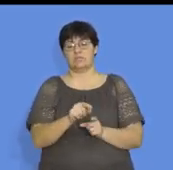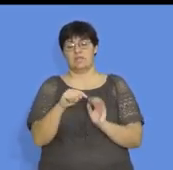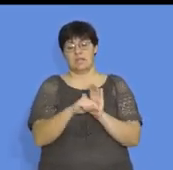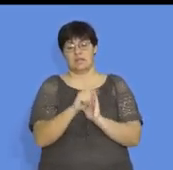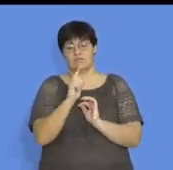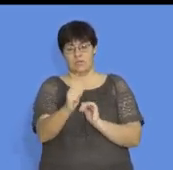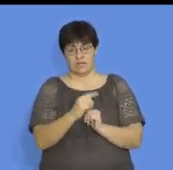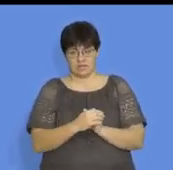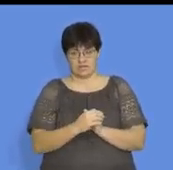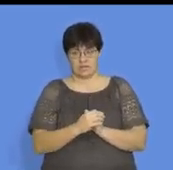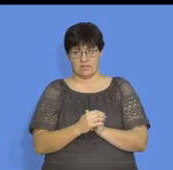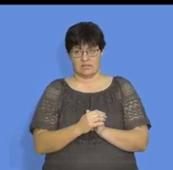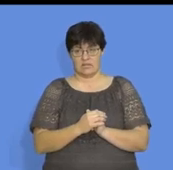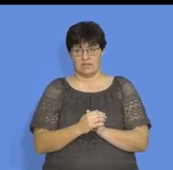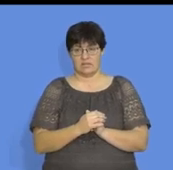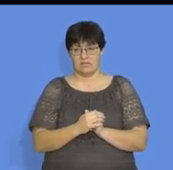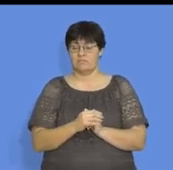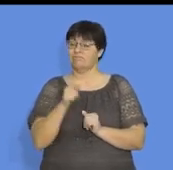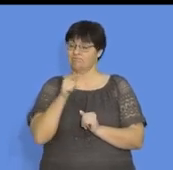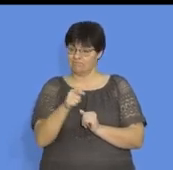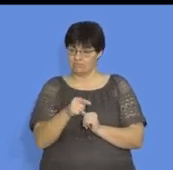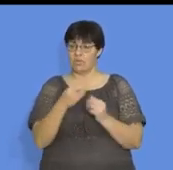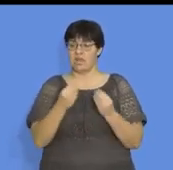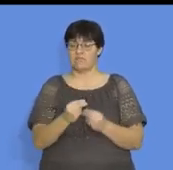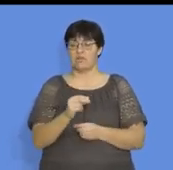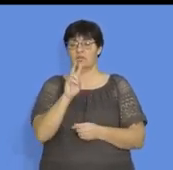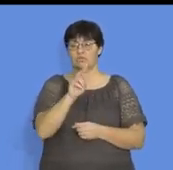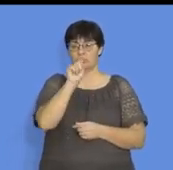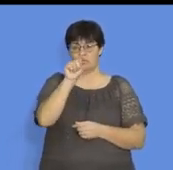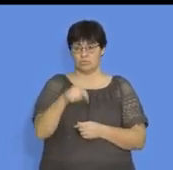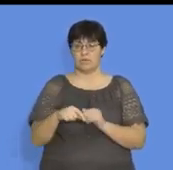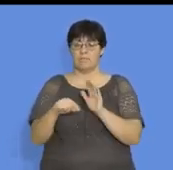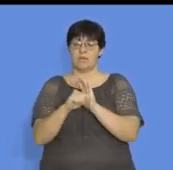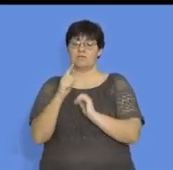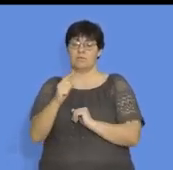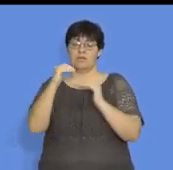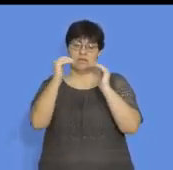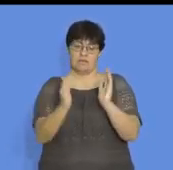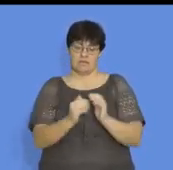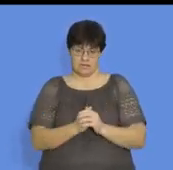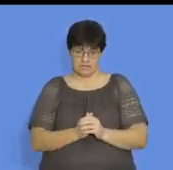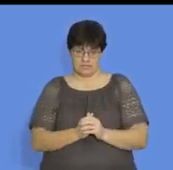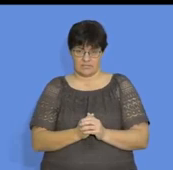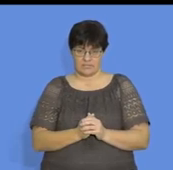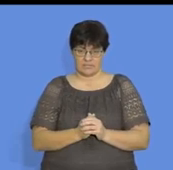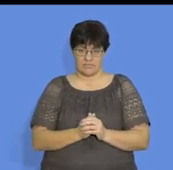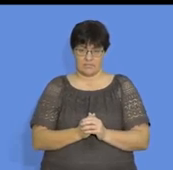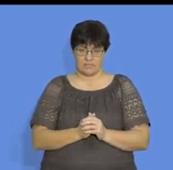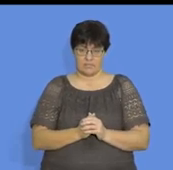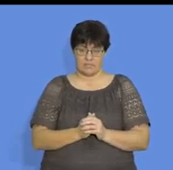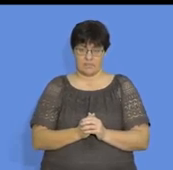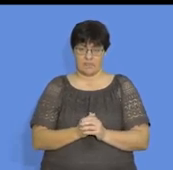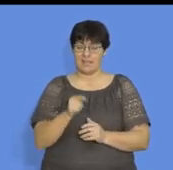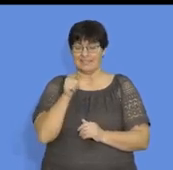to negative 1. So even with this, it will be 2 and minus 1 as an ordered pair.